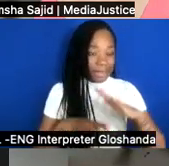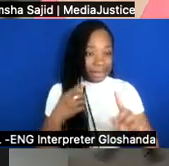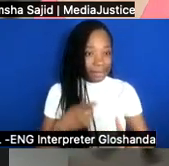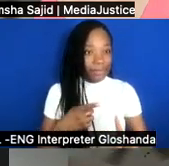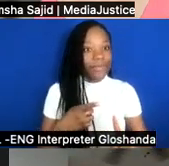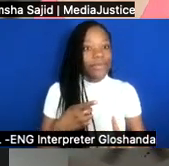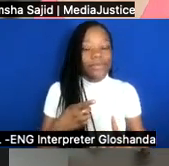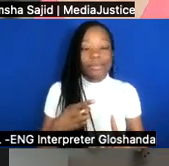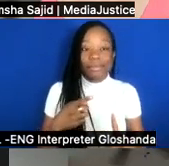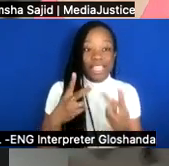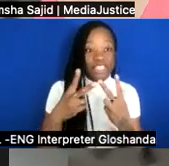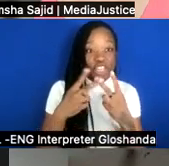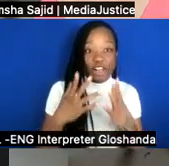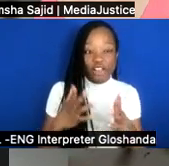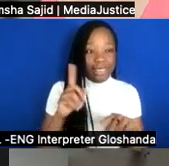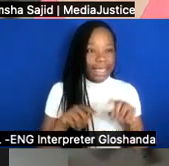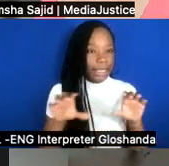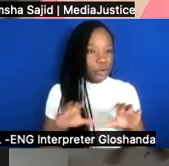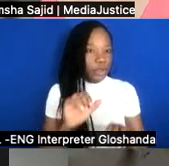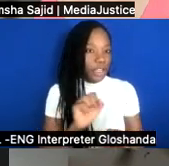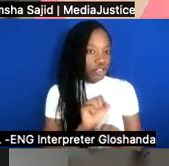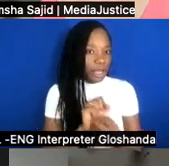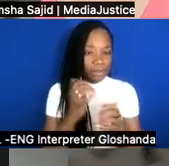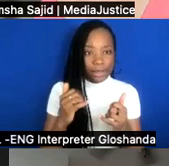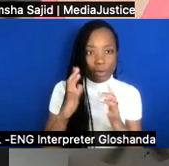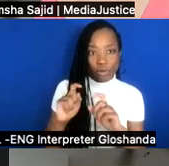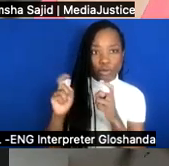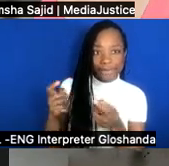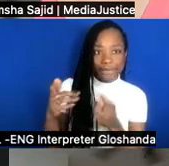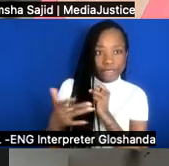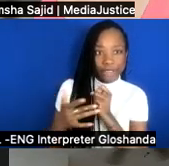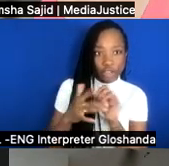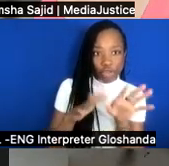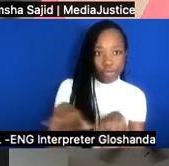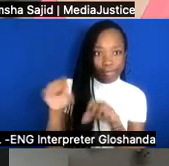jailers can't do their jobs, so they're going to outsource it to technology.